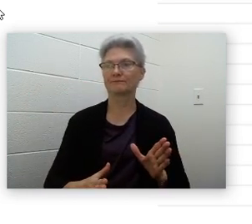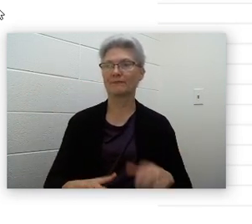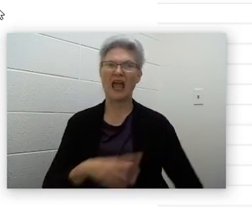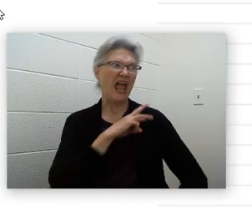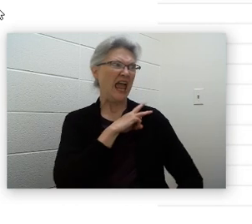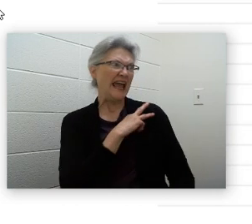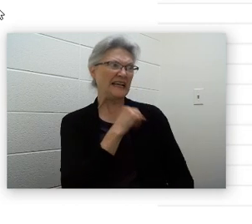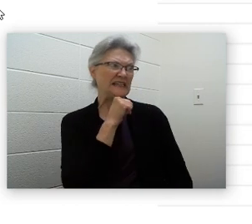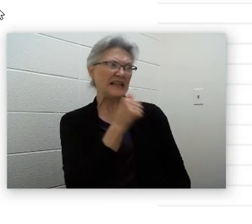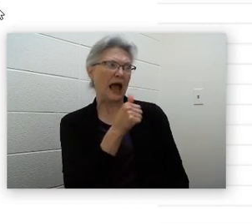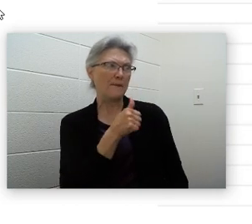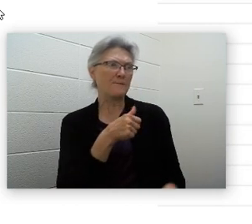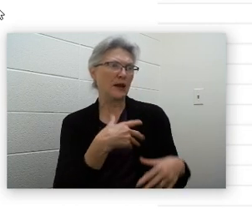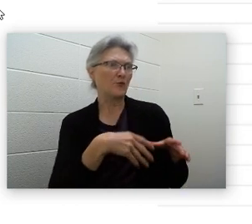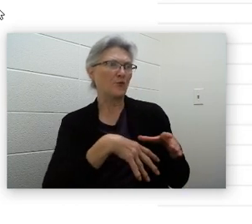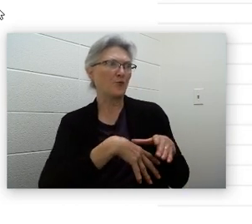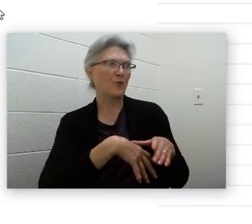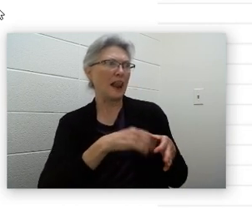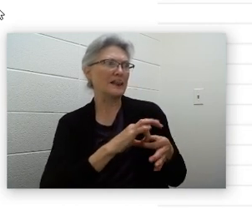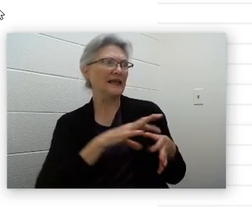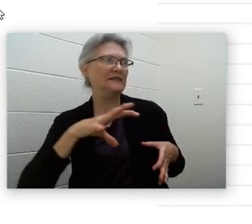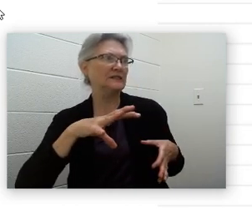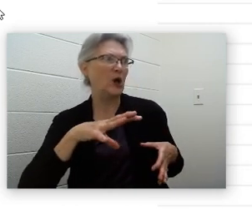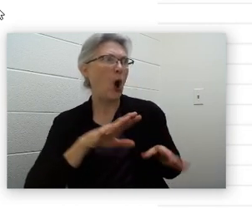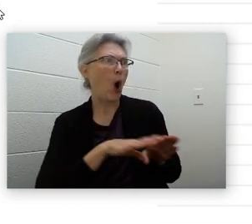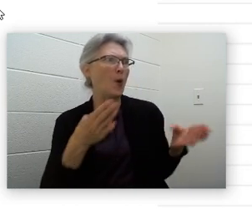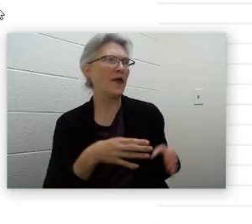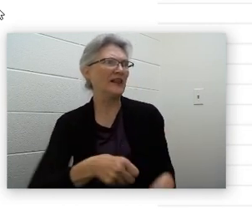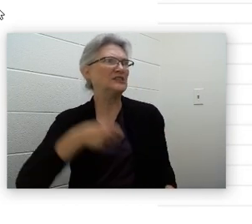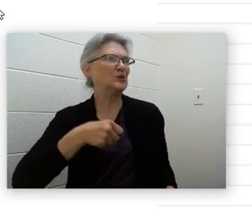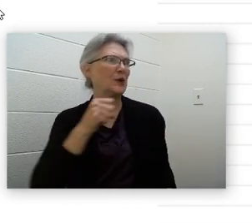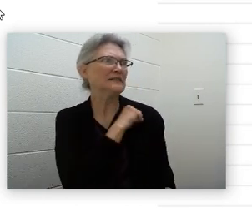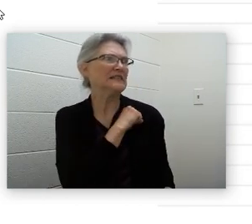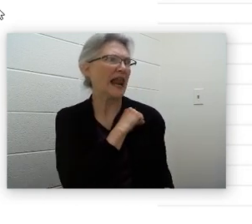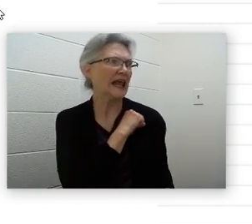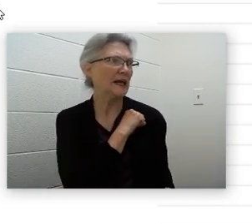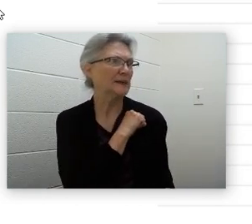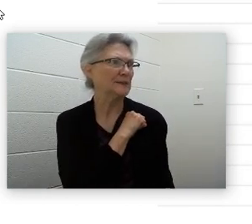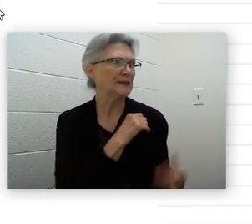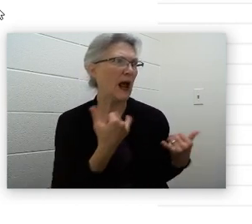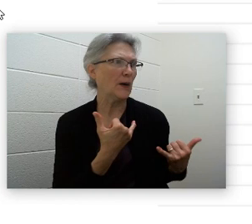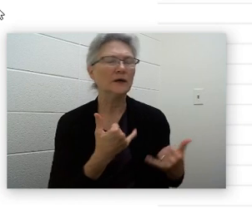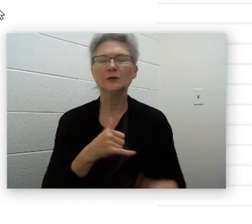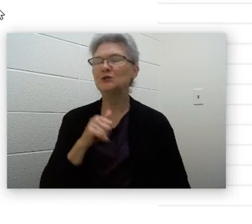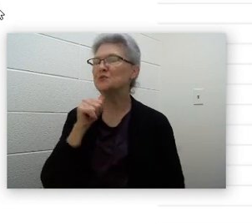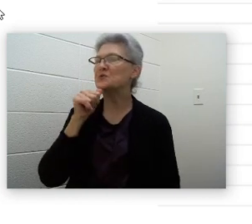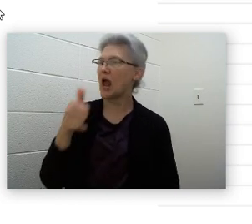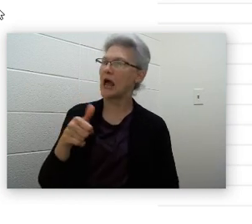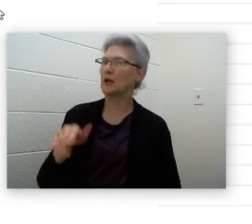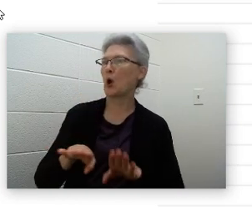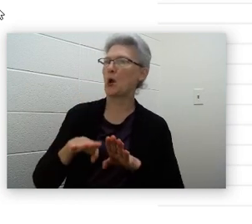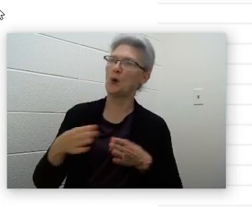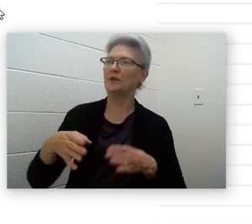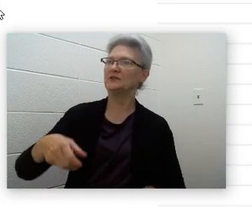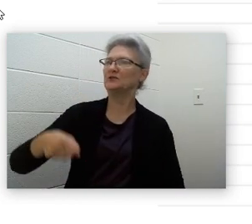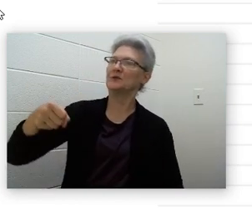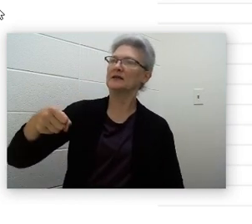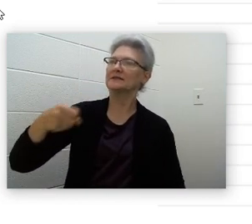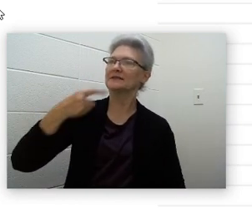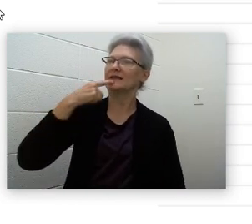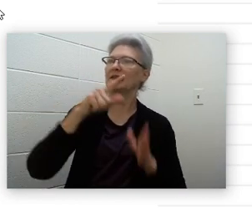He has not been fully released, said the warden. Open the suitcase, Stanley. Do not open it,